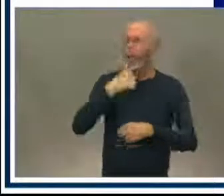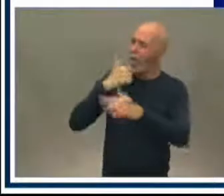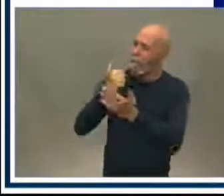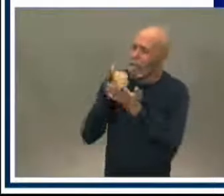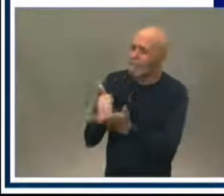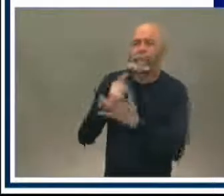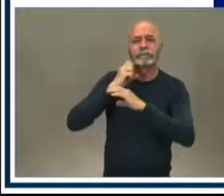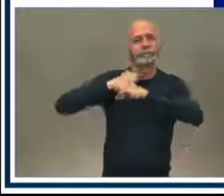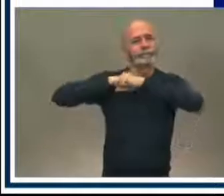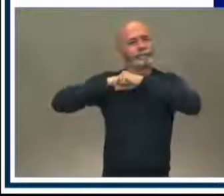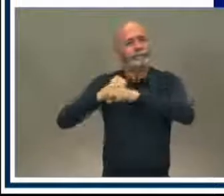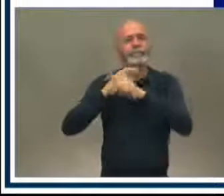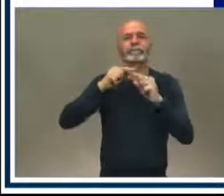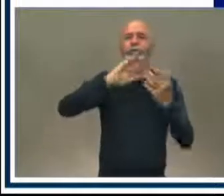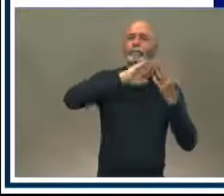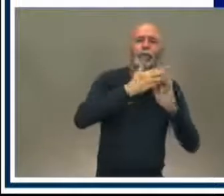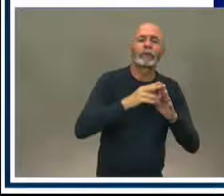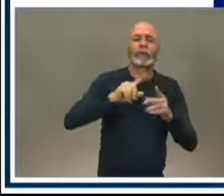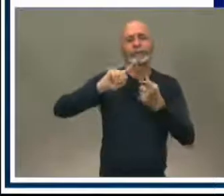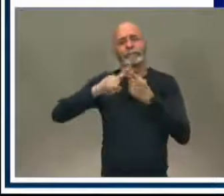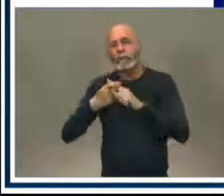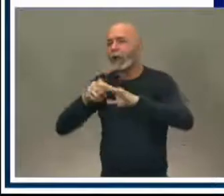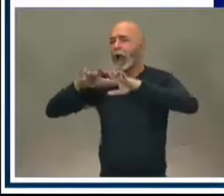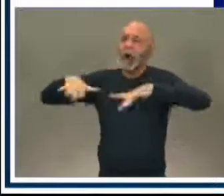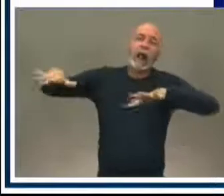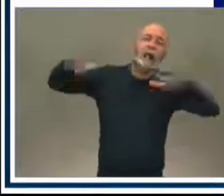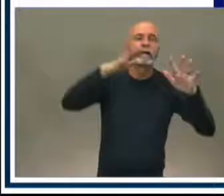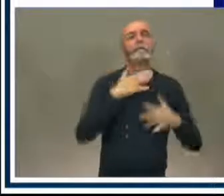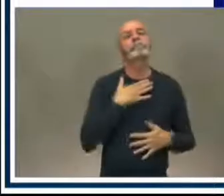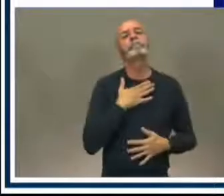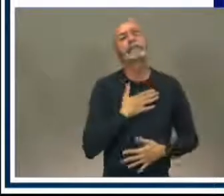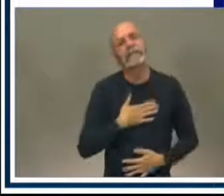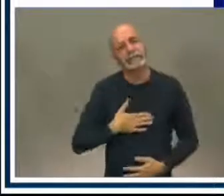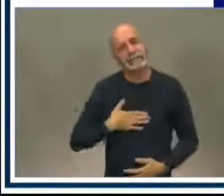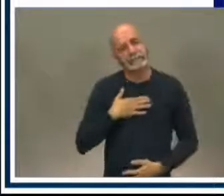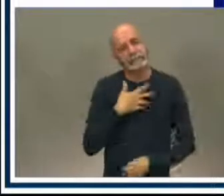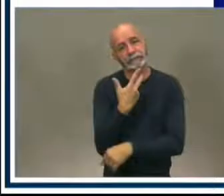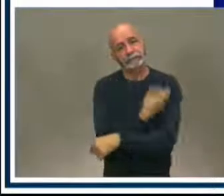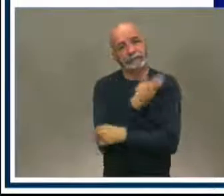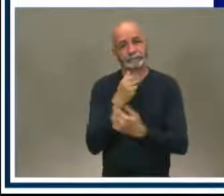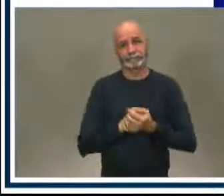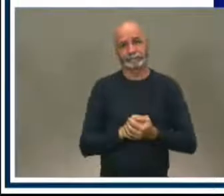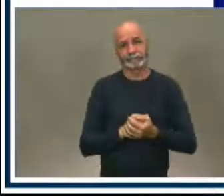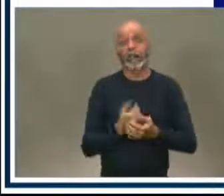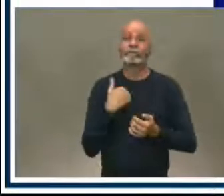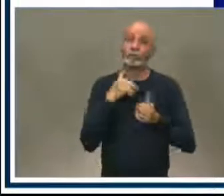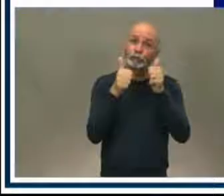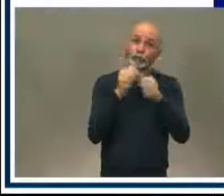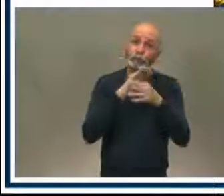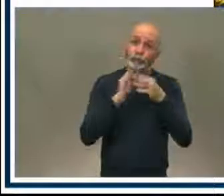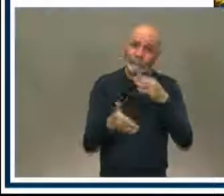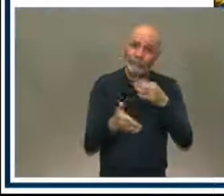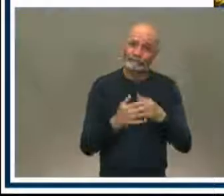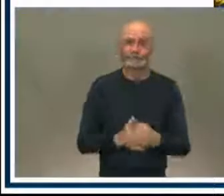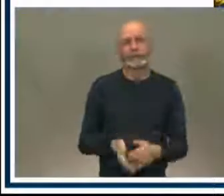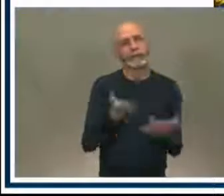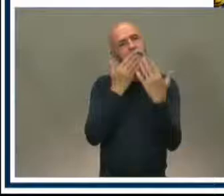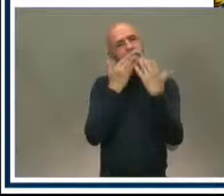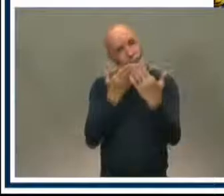So please get vaccinated. And have a good weekend, everyone. Thank you.